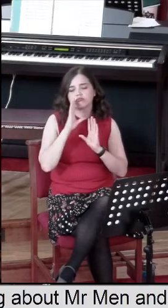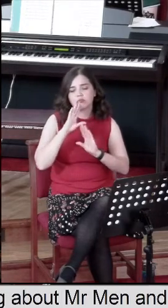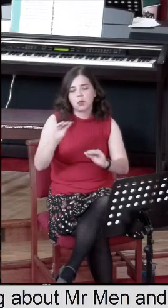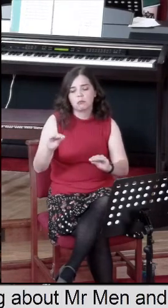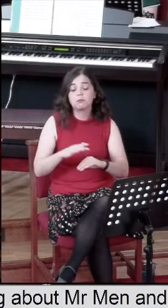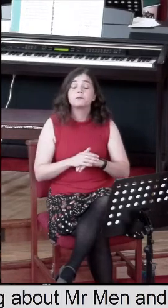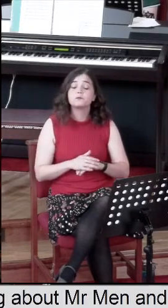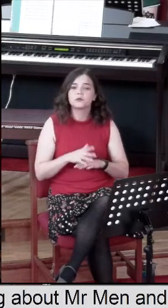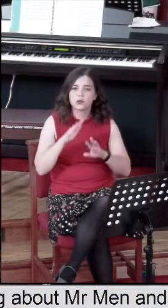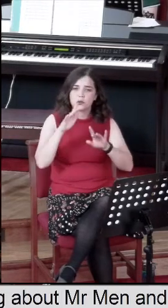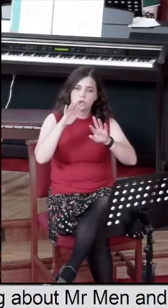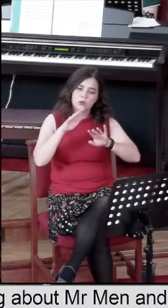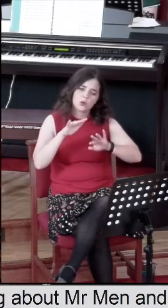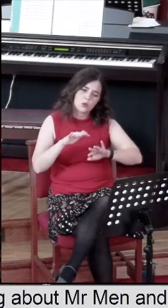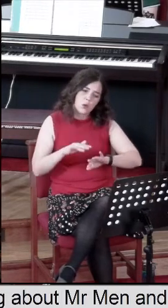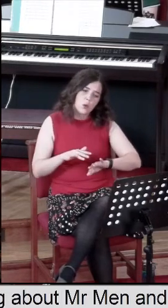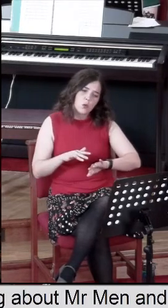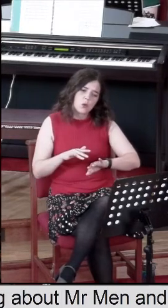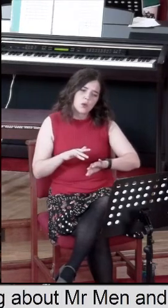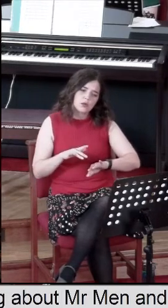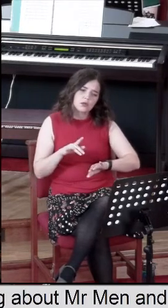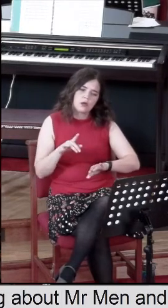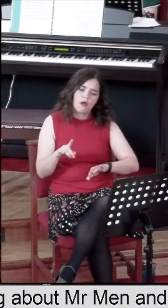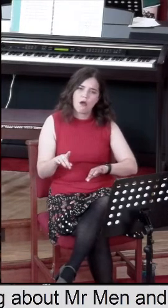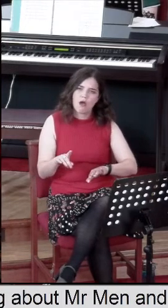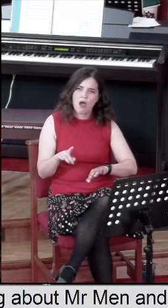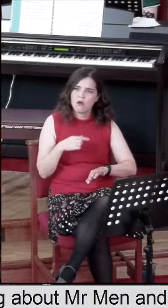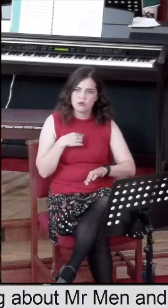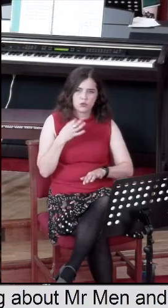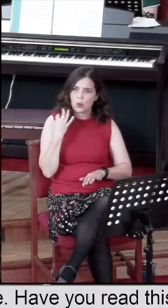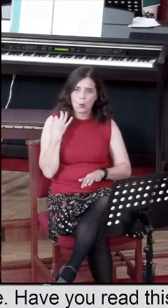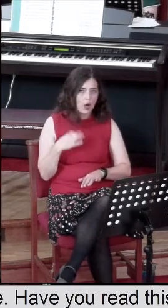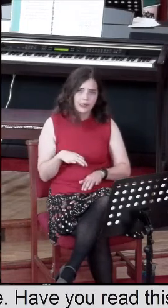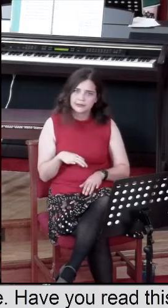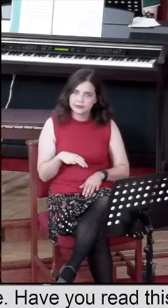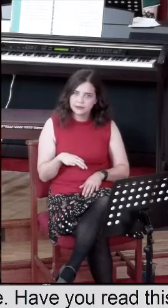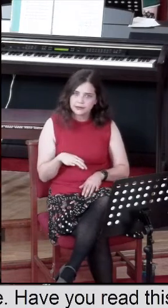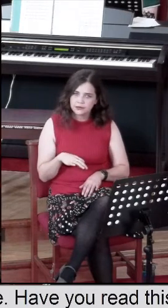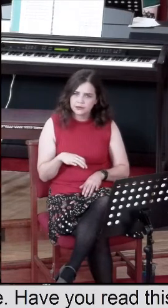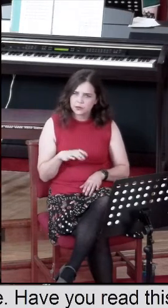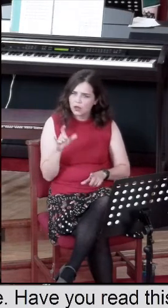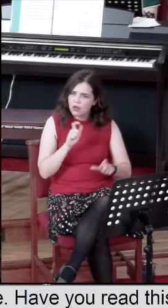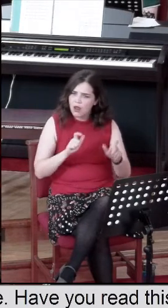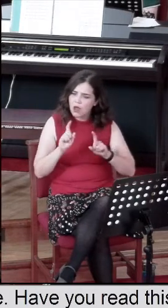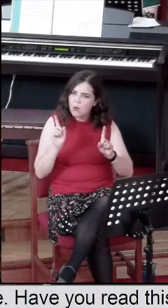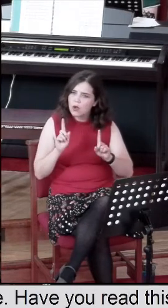snowed, and with it being Nonsense Land, it wasn't white snow. Do you know what color it was? It wasn't